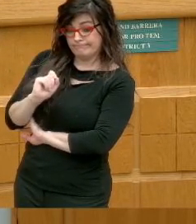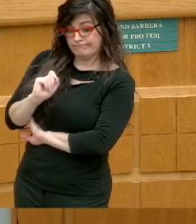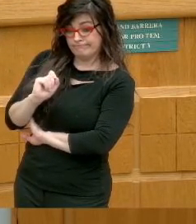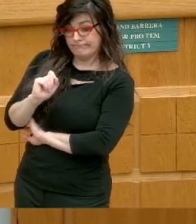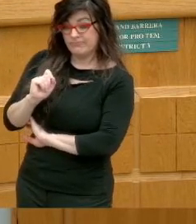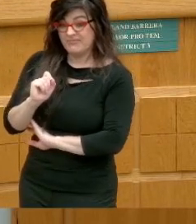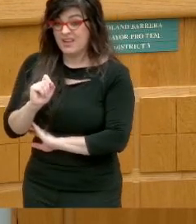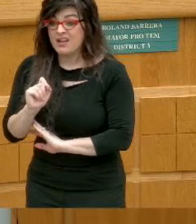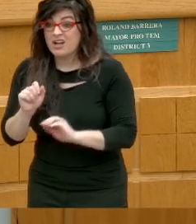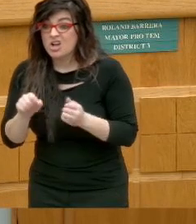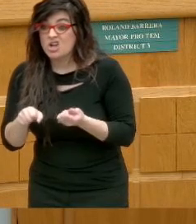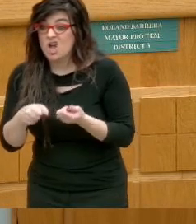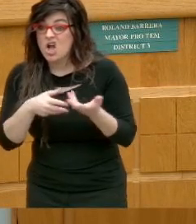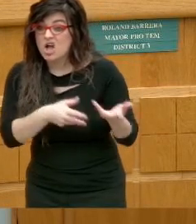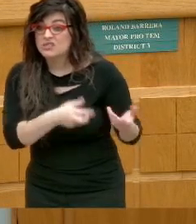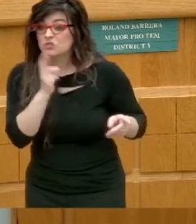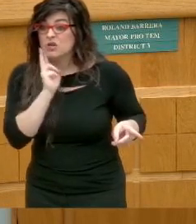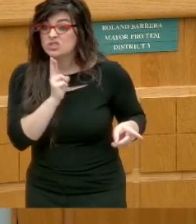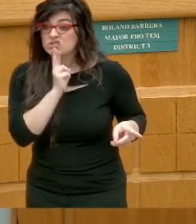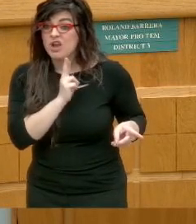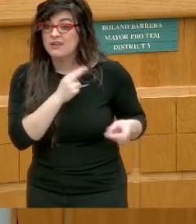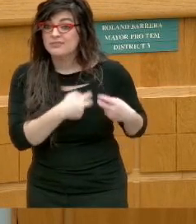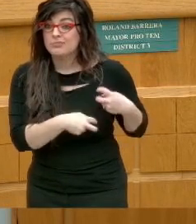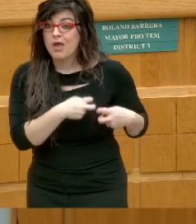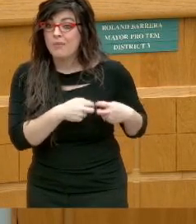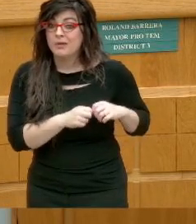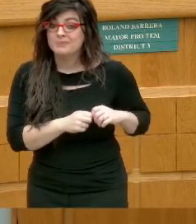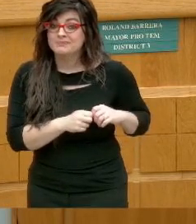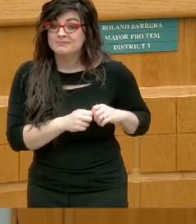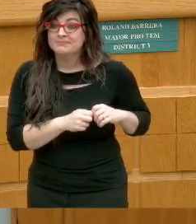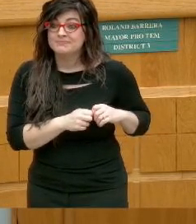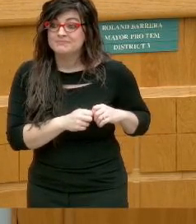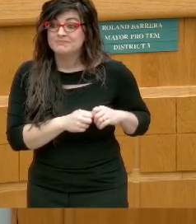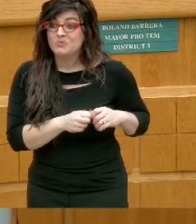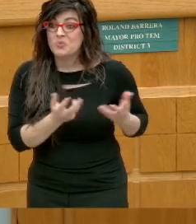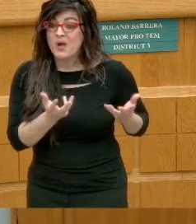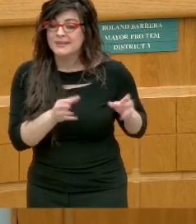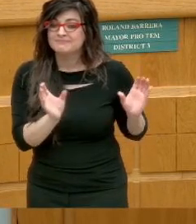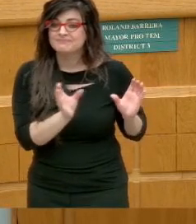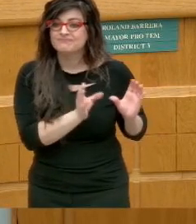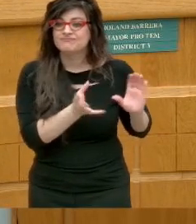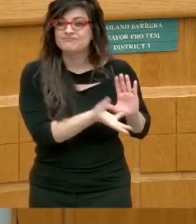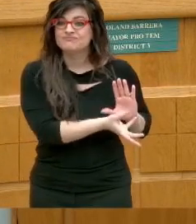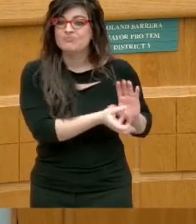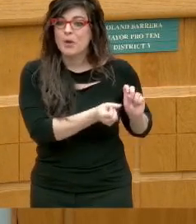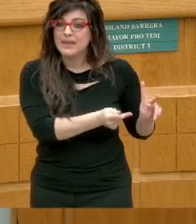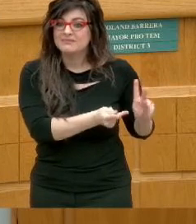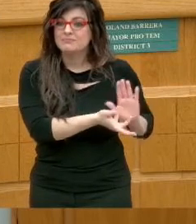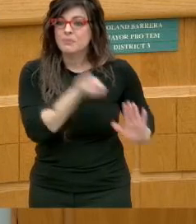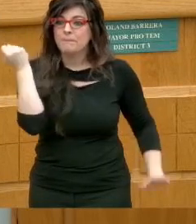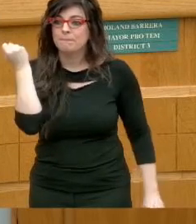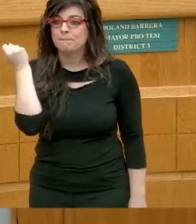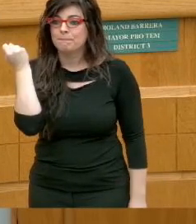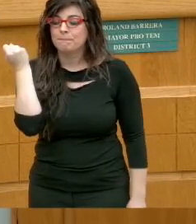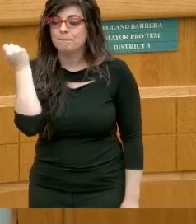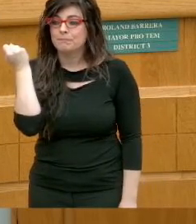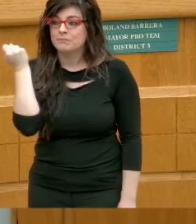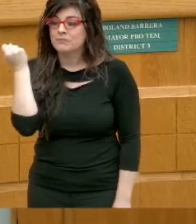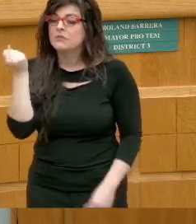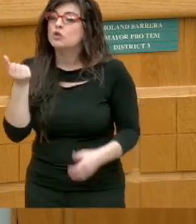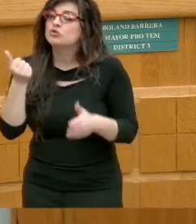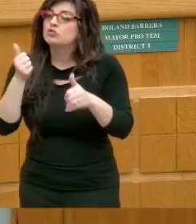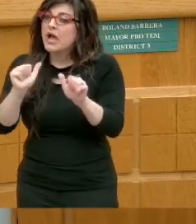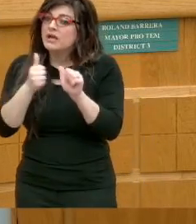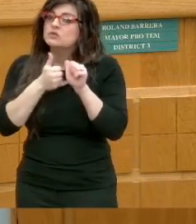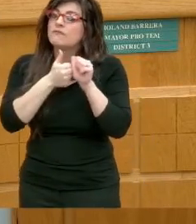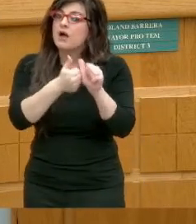could create a problem for that restaurant. The restaurateurs, do a favor for your restaurateurs. Try to obey the orders. Stay at the 25%.